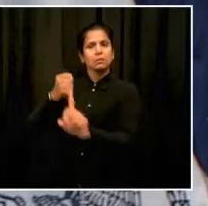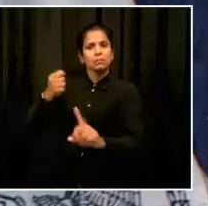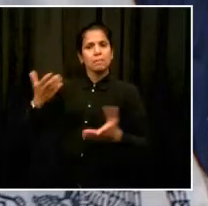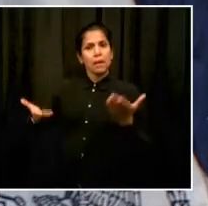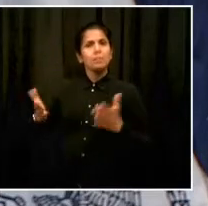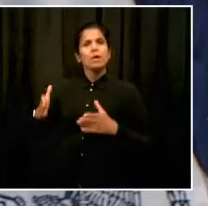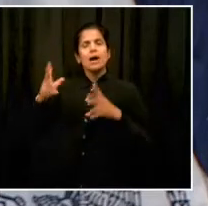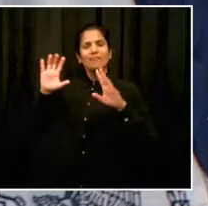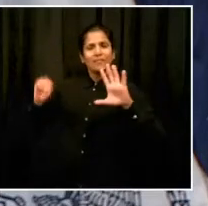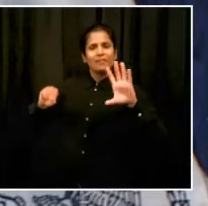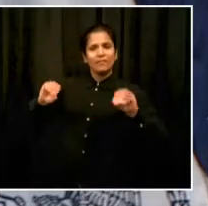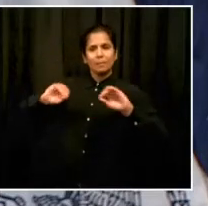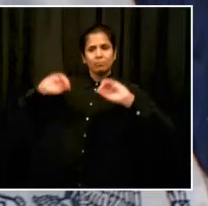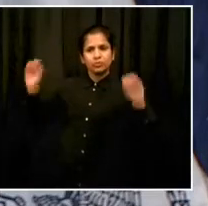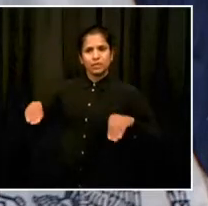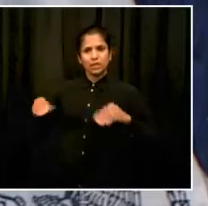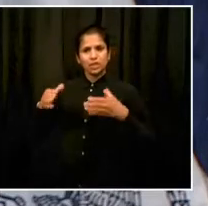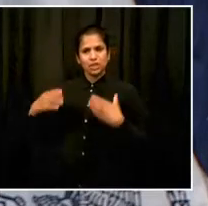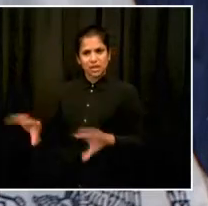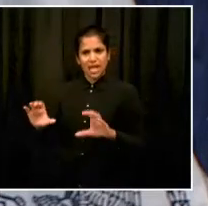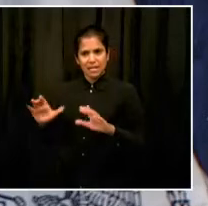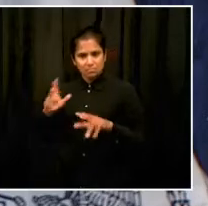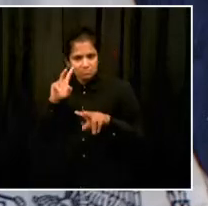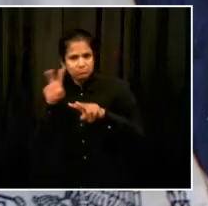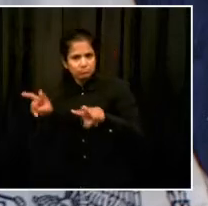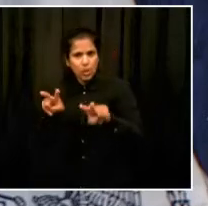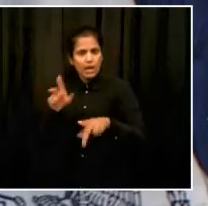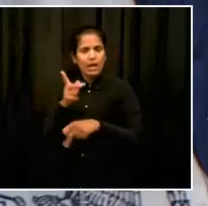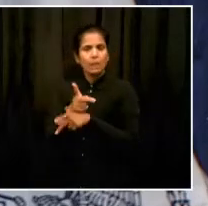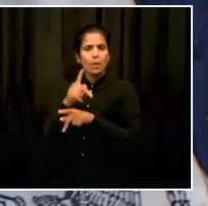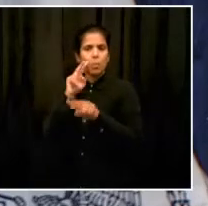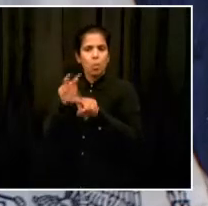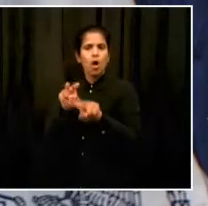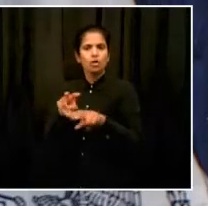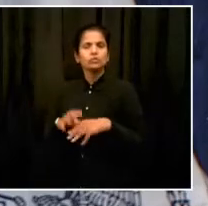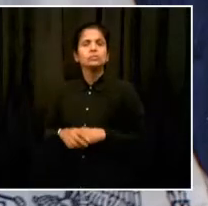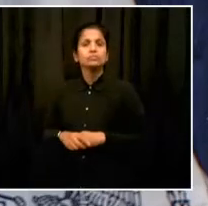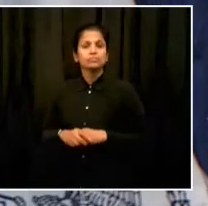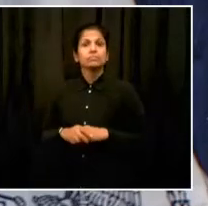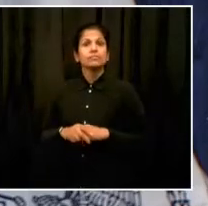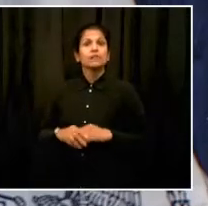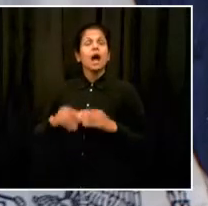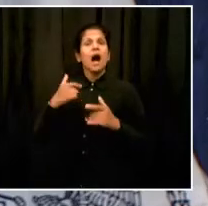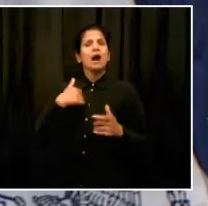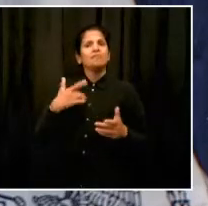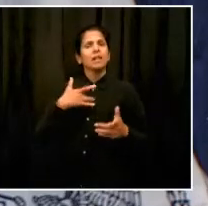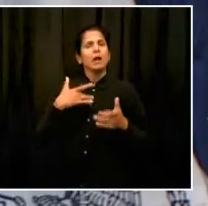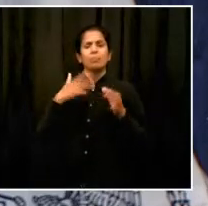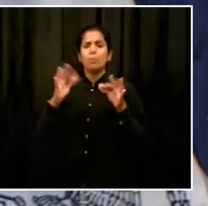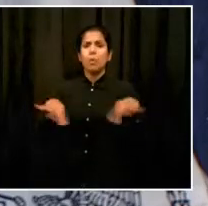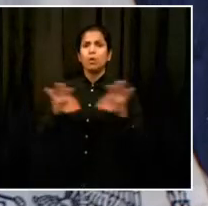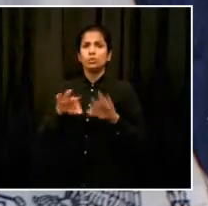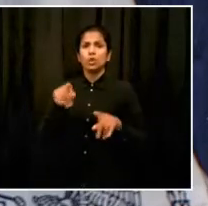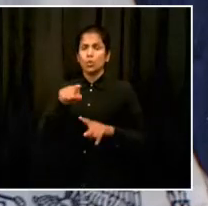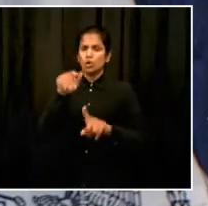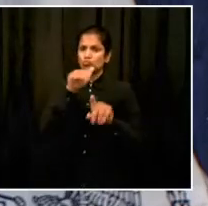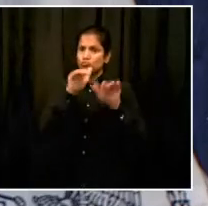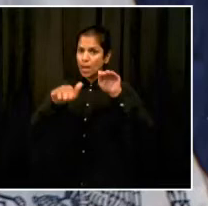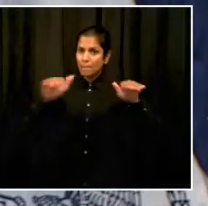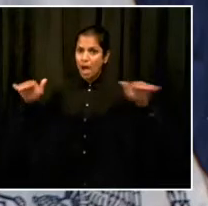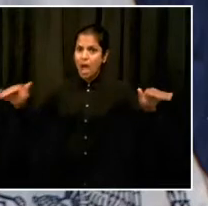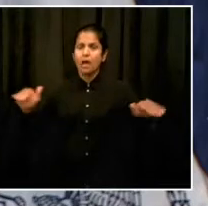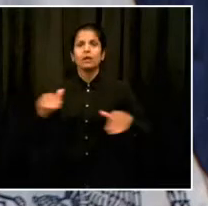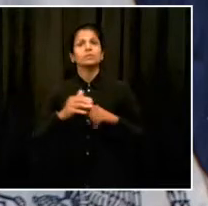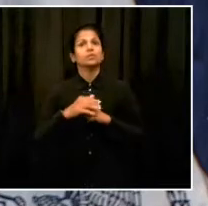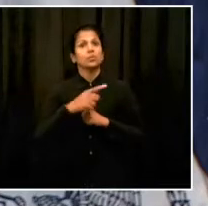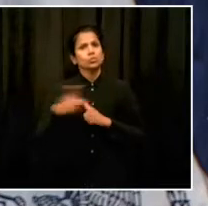York City has gone through so much, not just in these last 5 months, but lots of other challenges and crises.